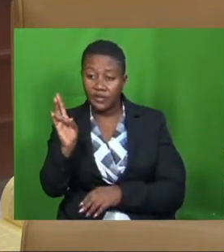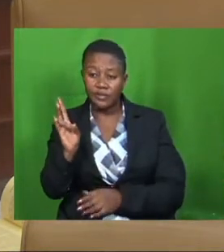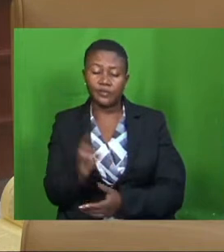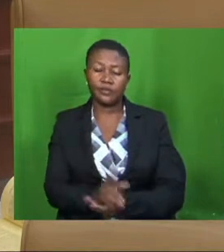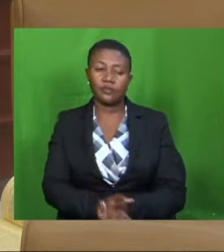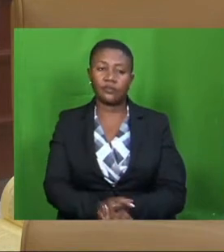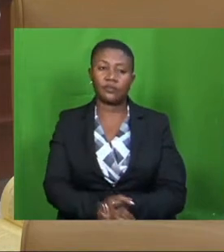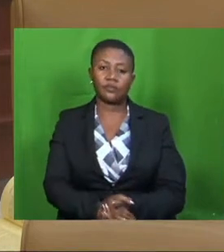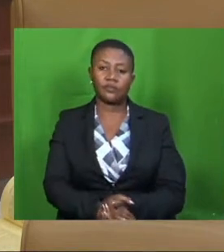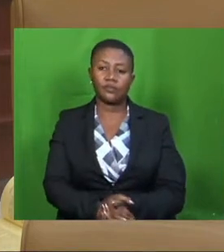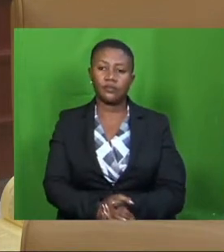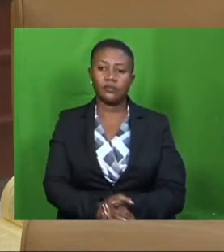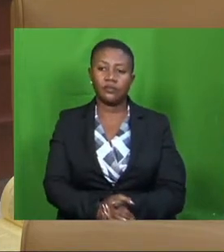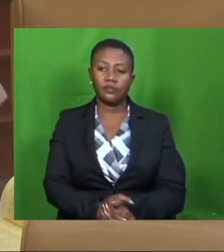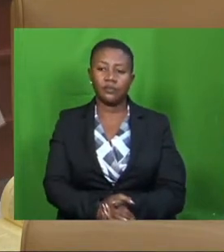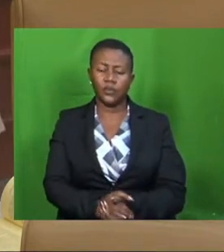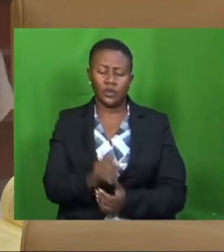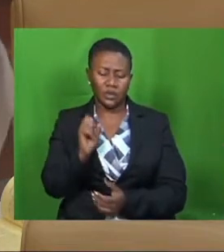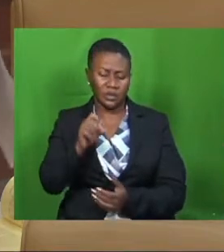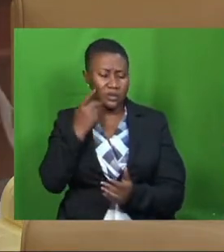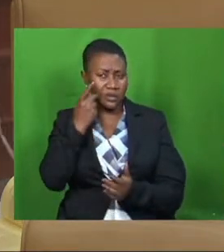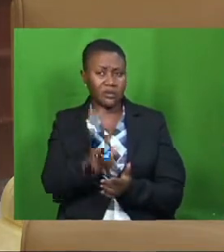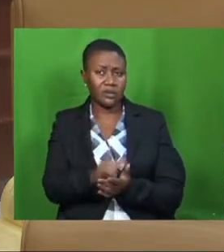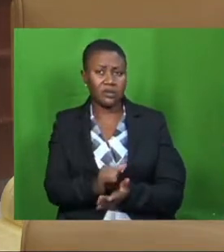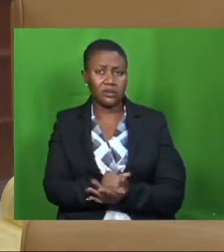The ranking Honorable Arafat.